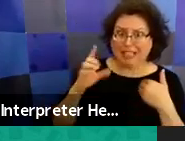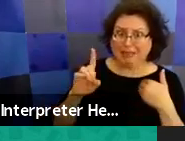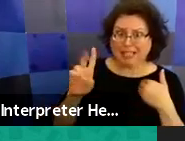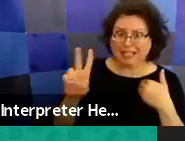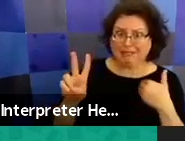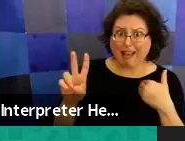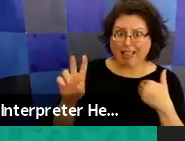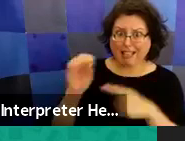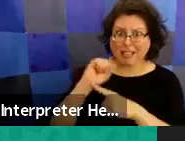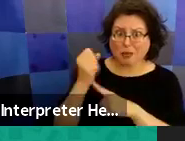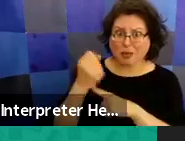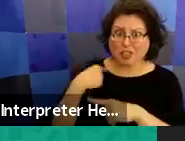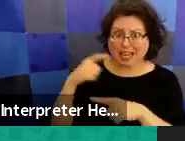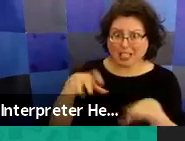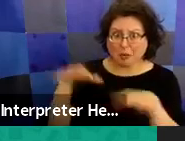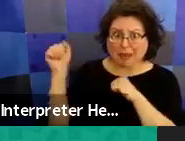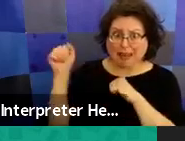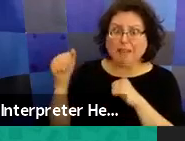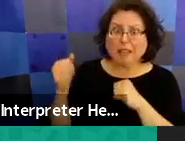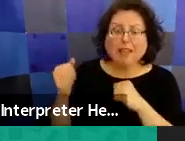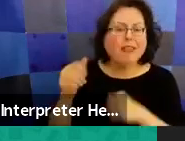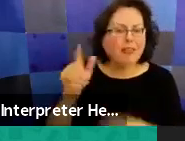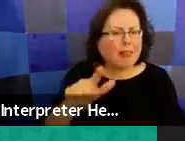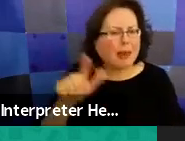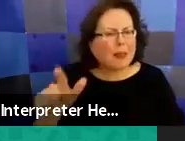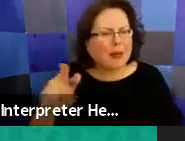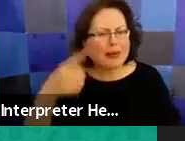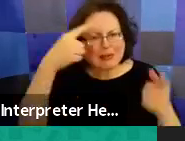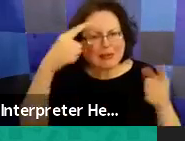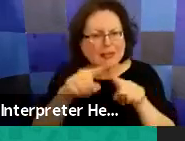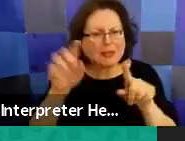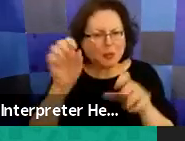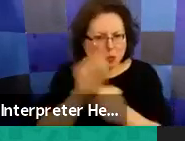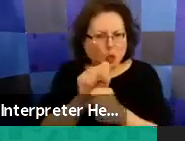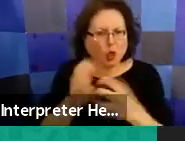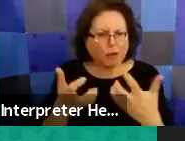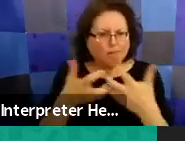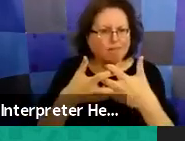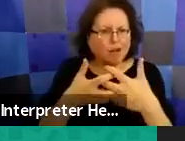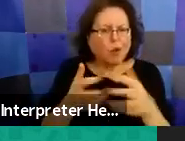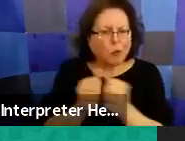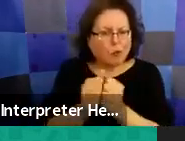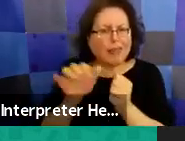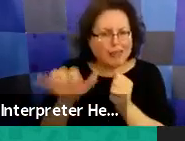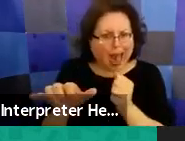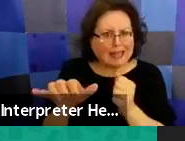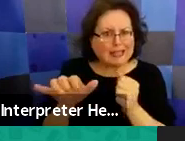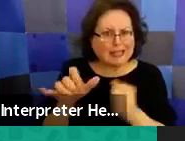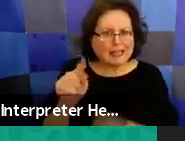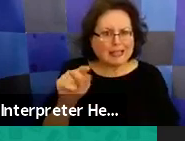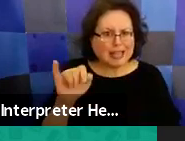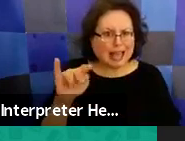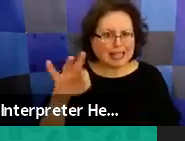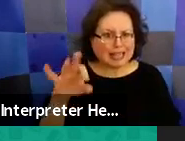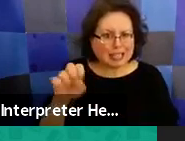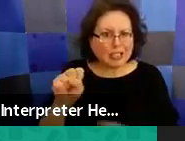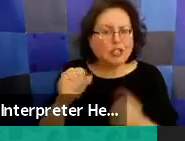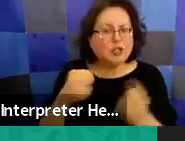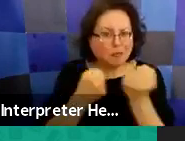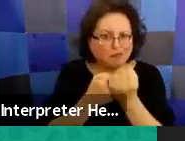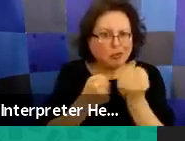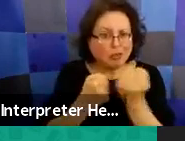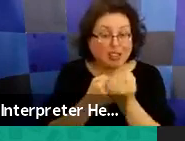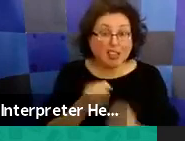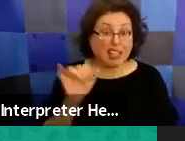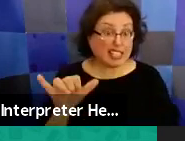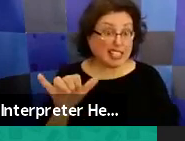leave, to a degree, the landlord needs to work with the tenant to find a way for them to be supported. Now, is it illegal for